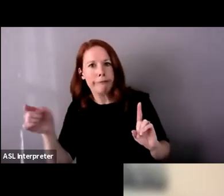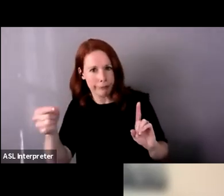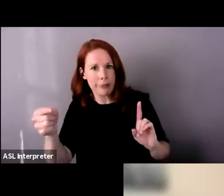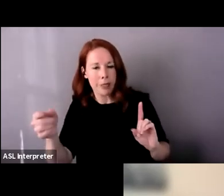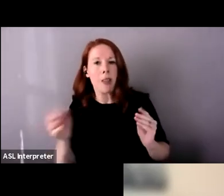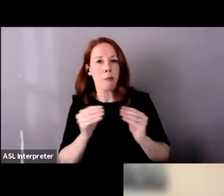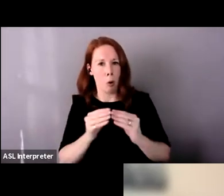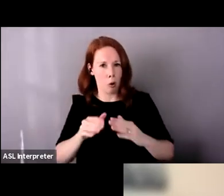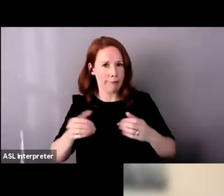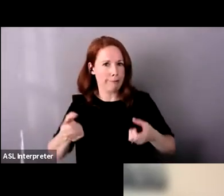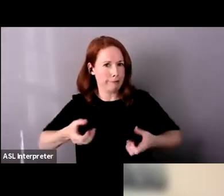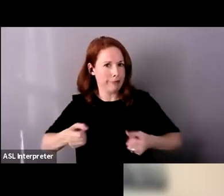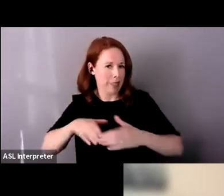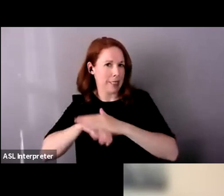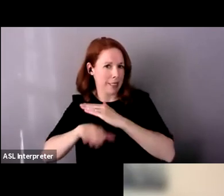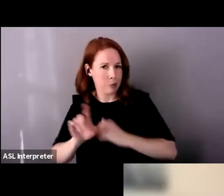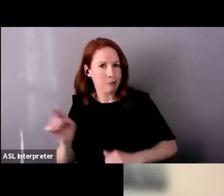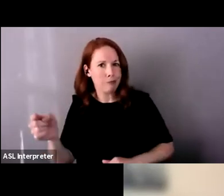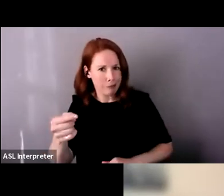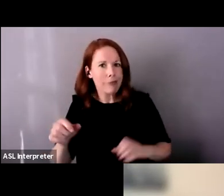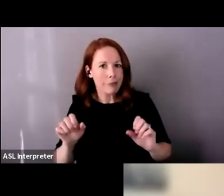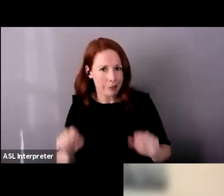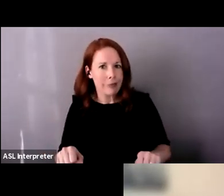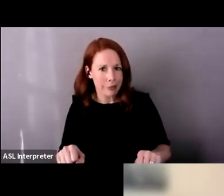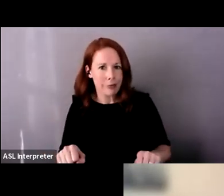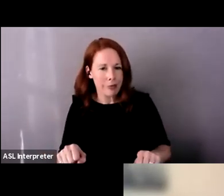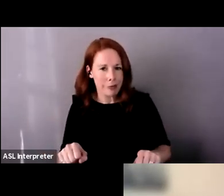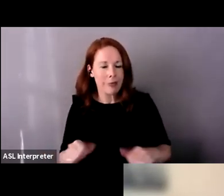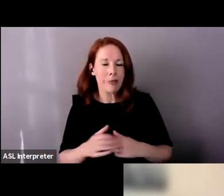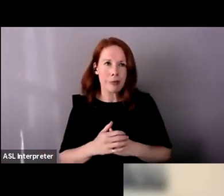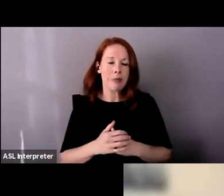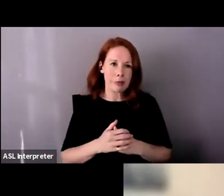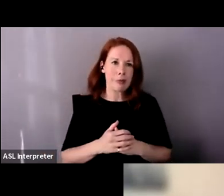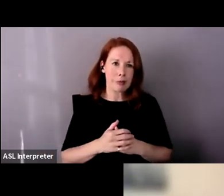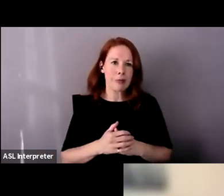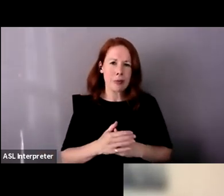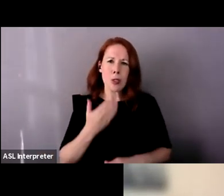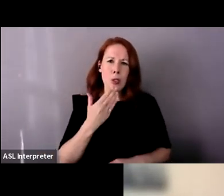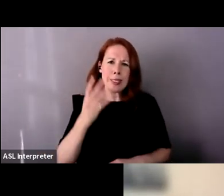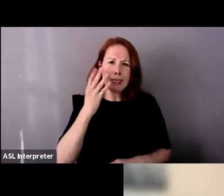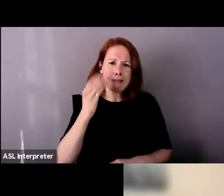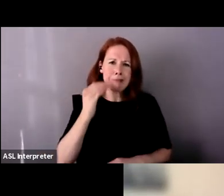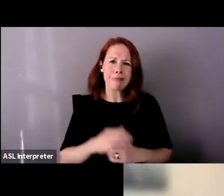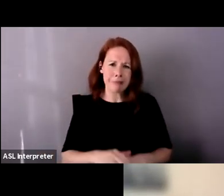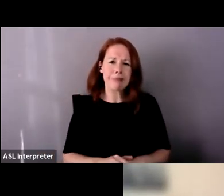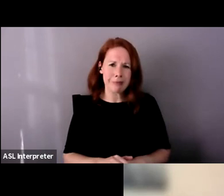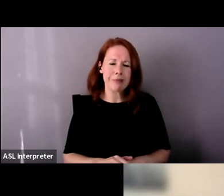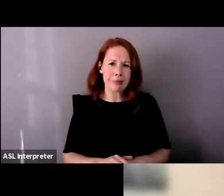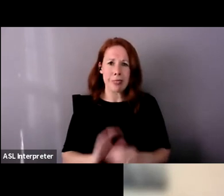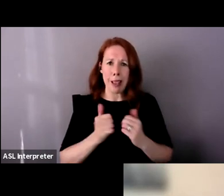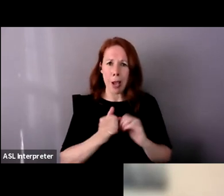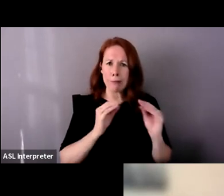be a better experience. So that's been an eye-opening way